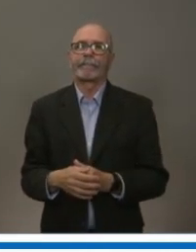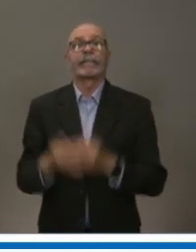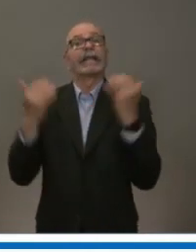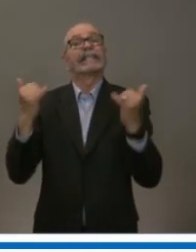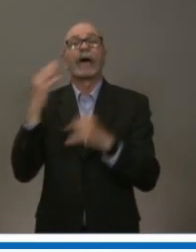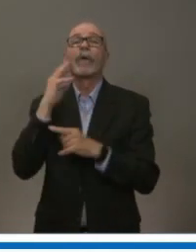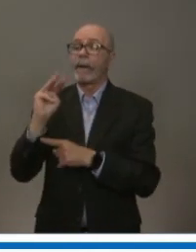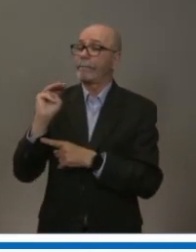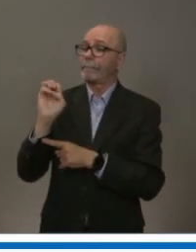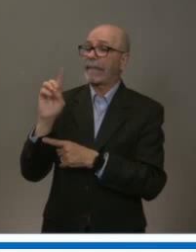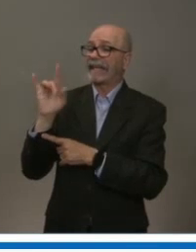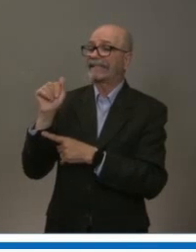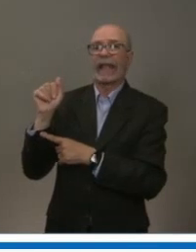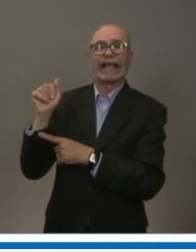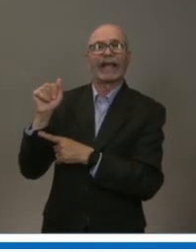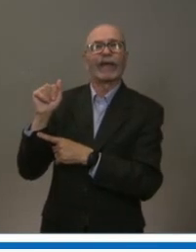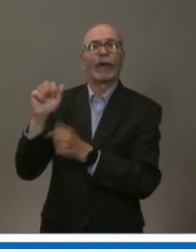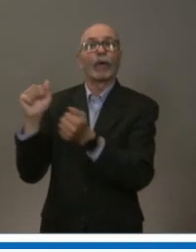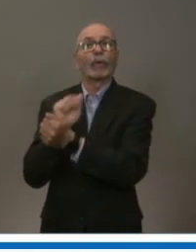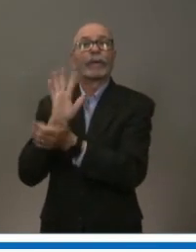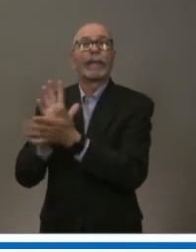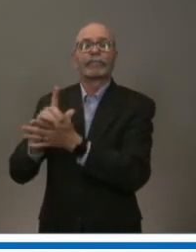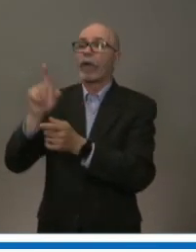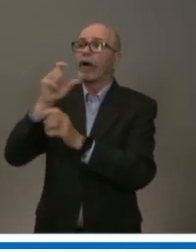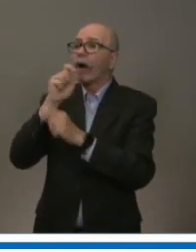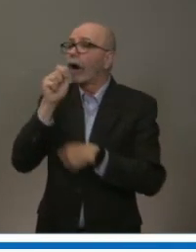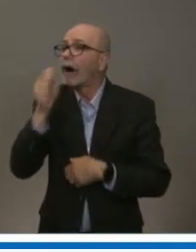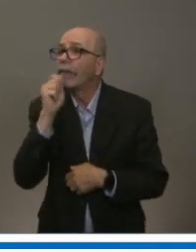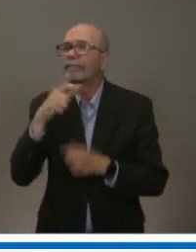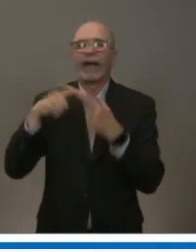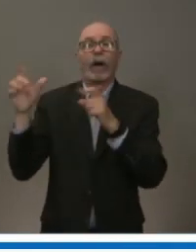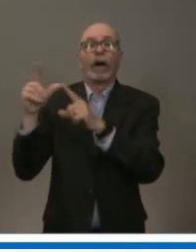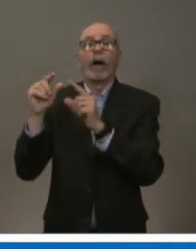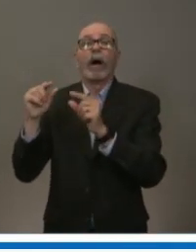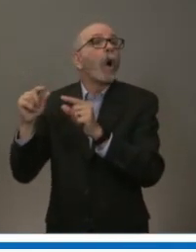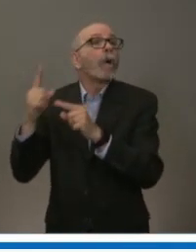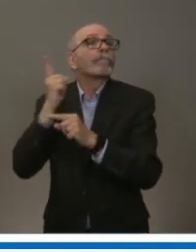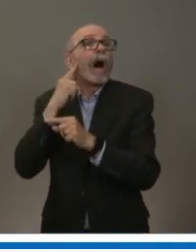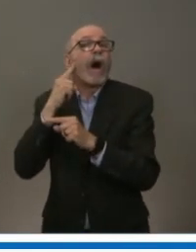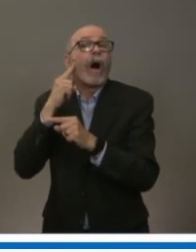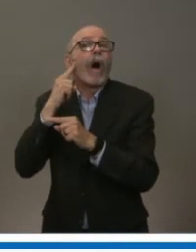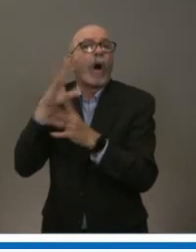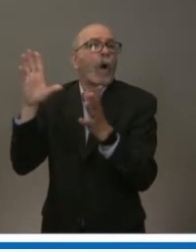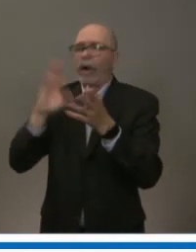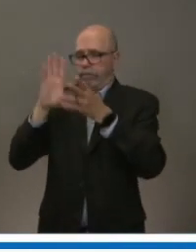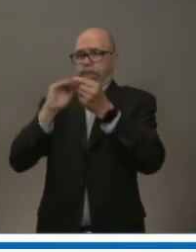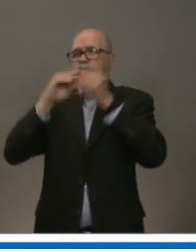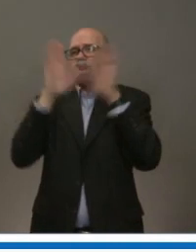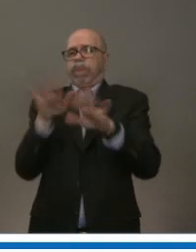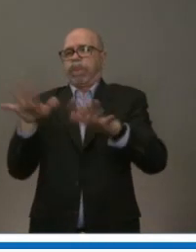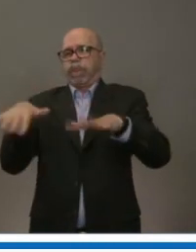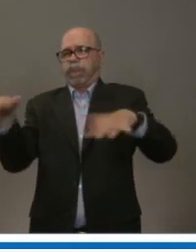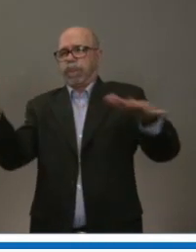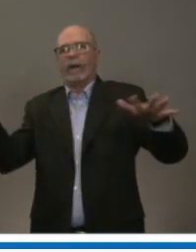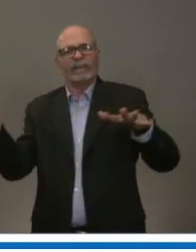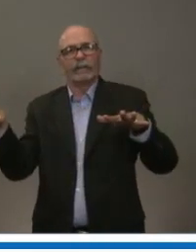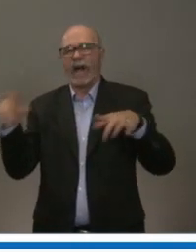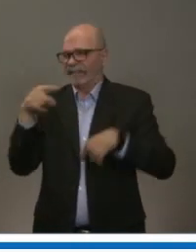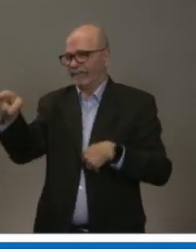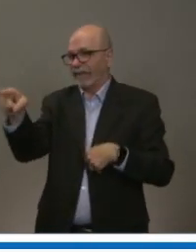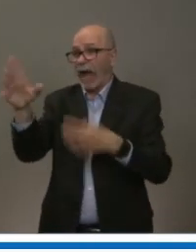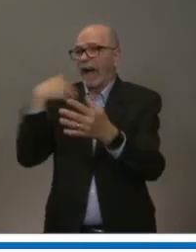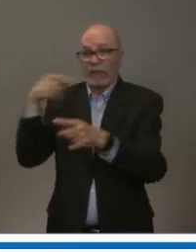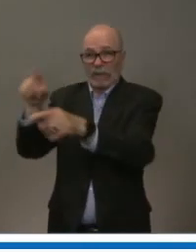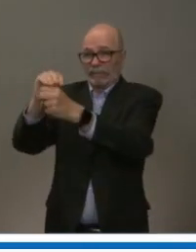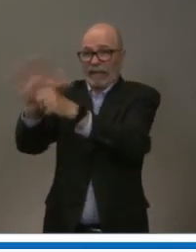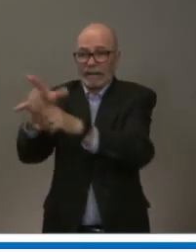and play a role in this. We don't want unnecessary, unvalidated rumors about somebody having COVID-19 or even somebody may